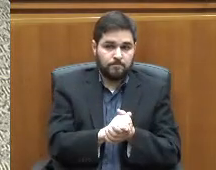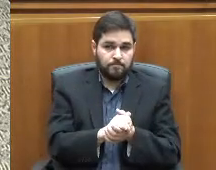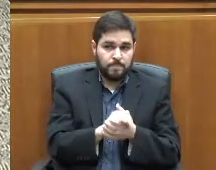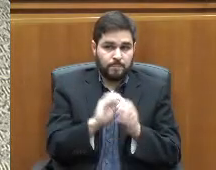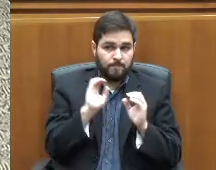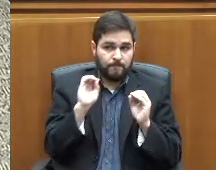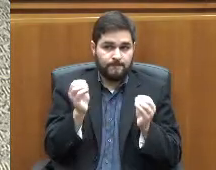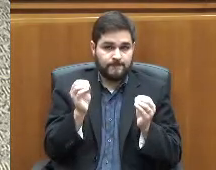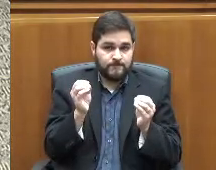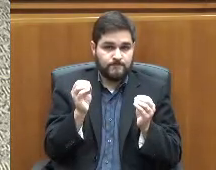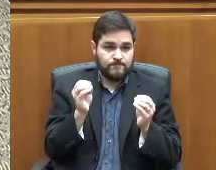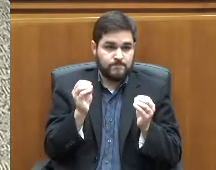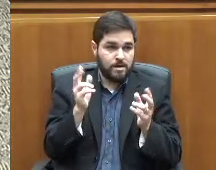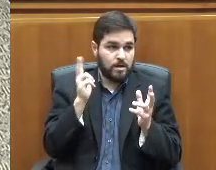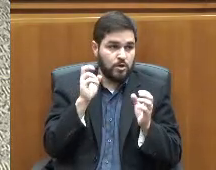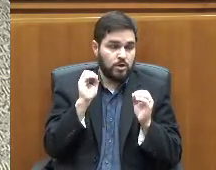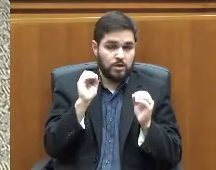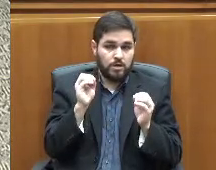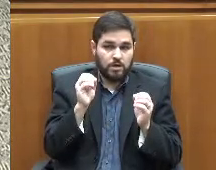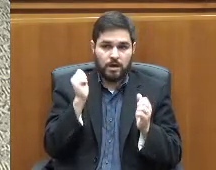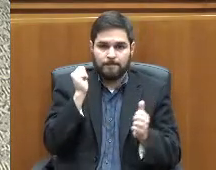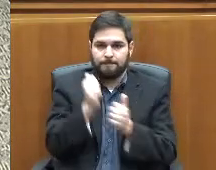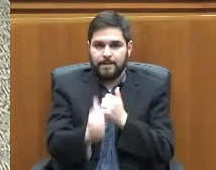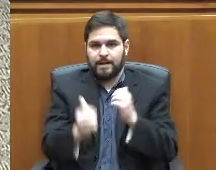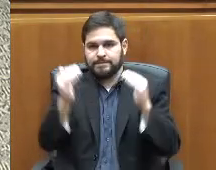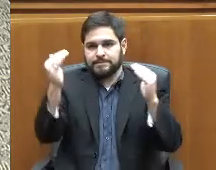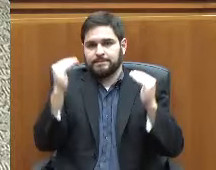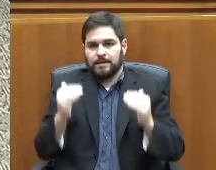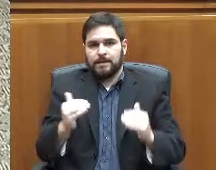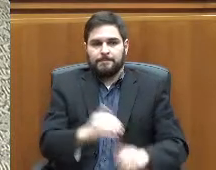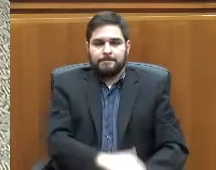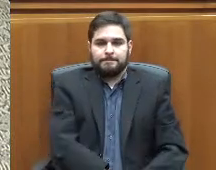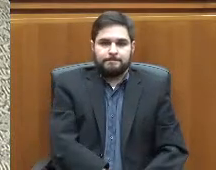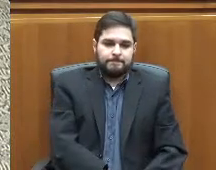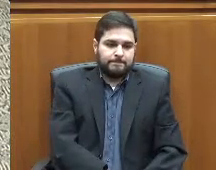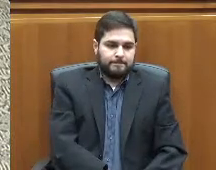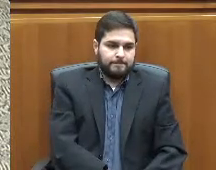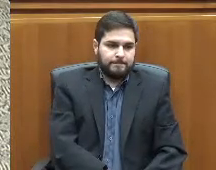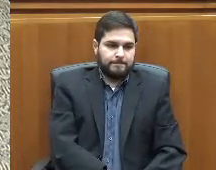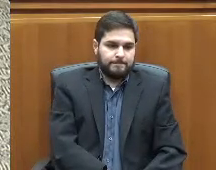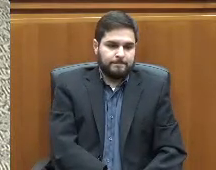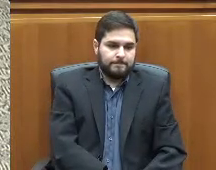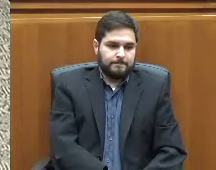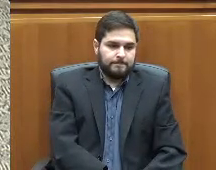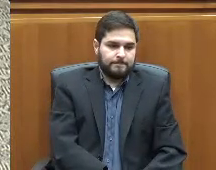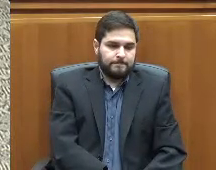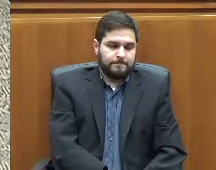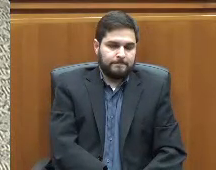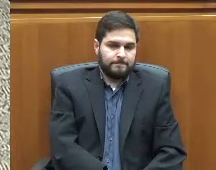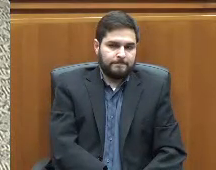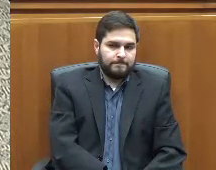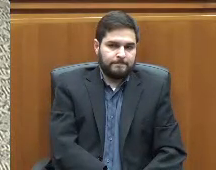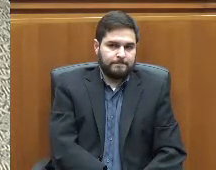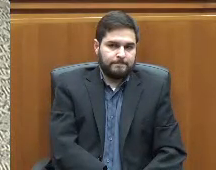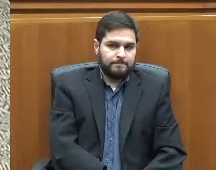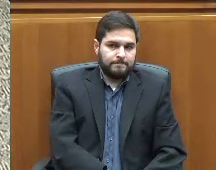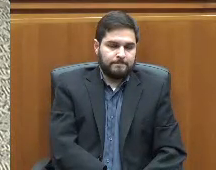Nope. All right, hearing none, motion passes. Next item. Okay, we'll go back to the regular